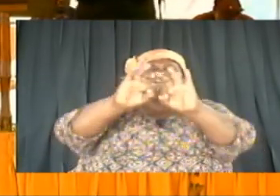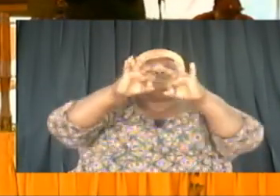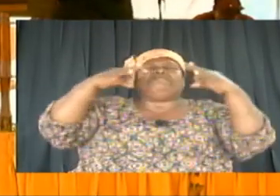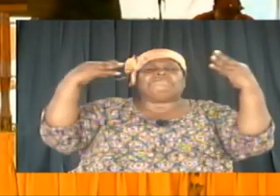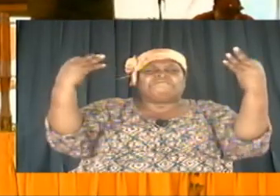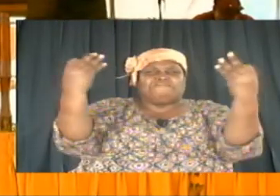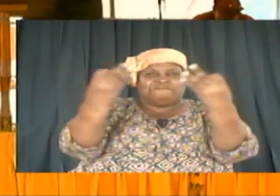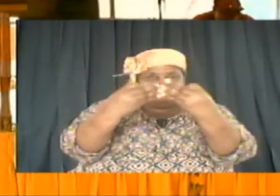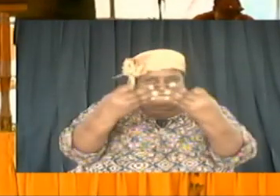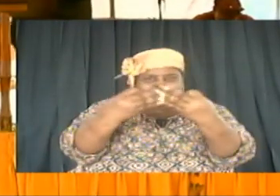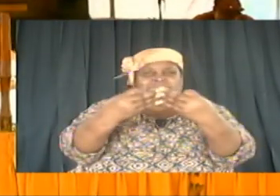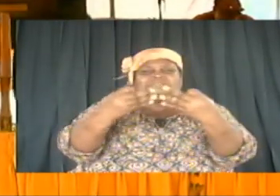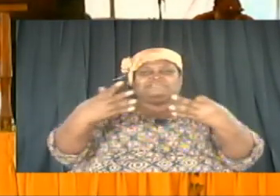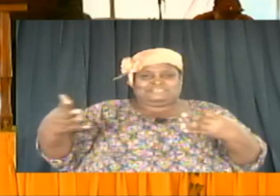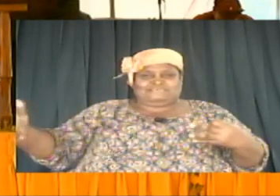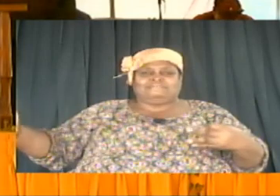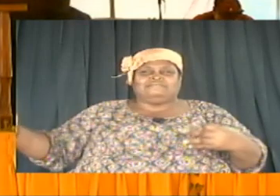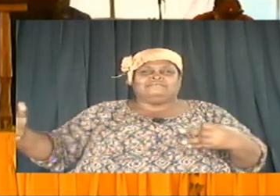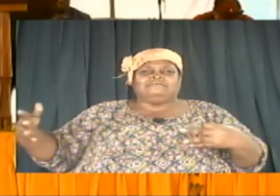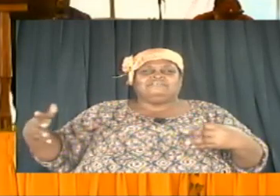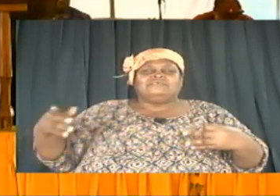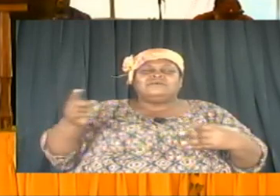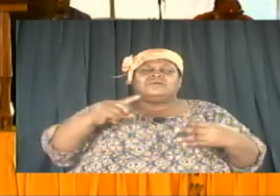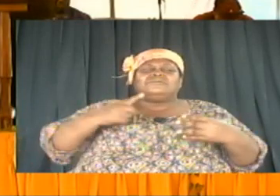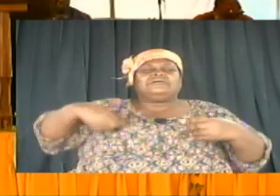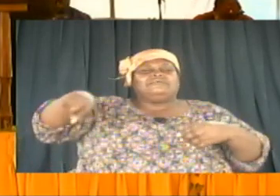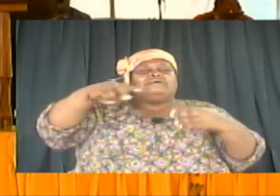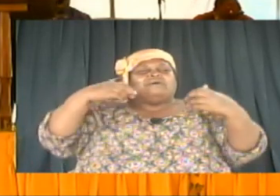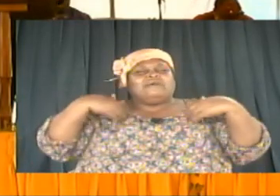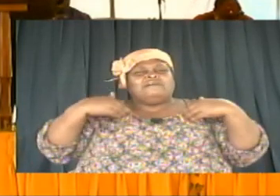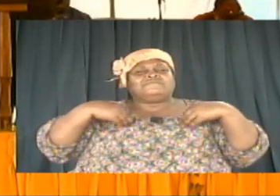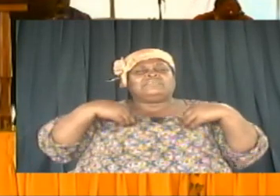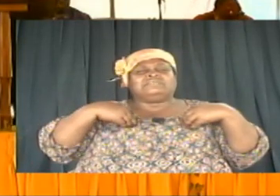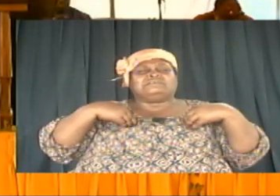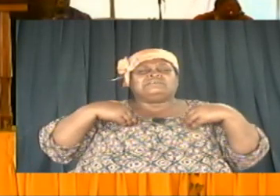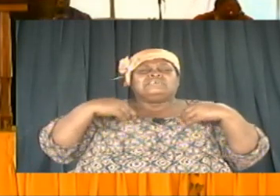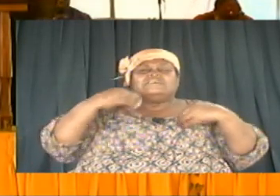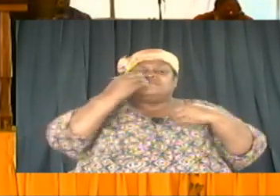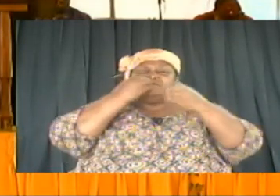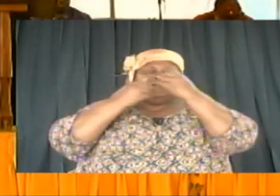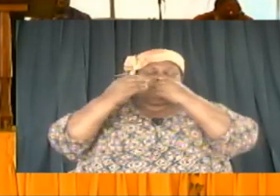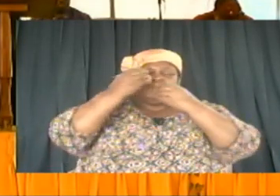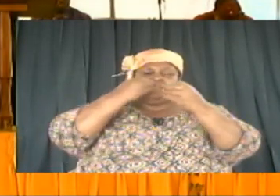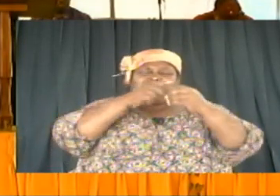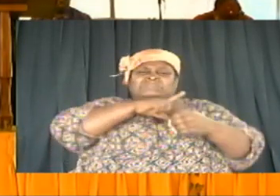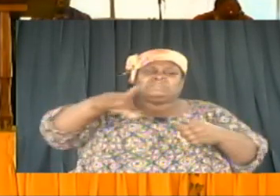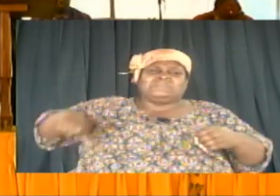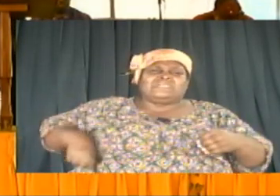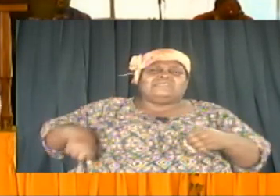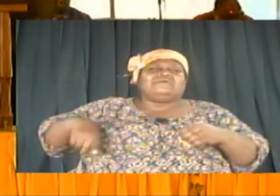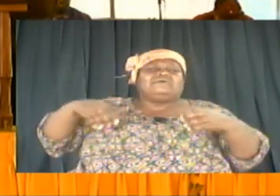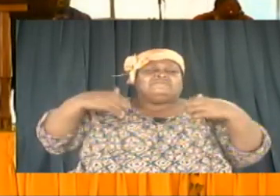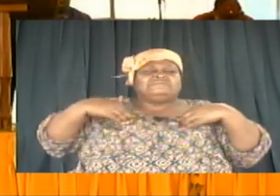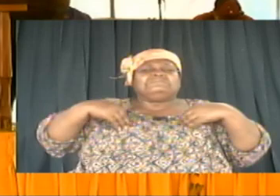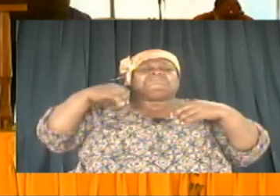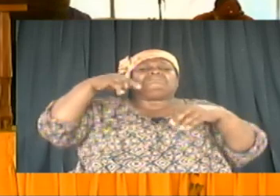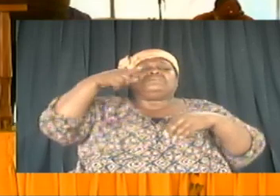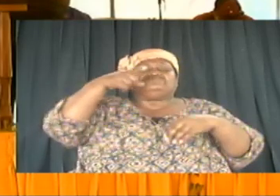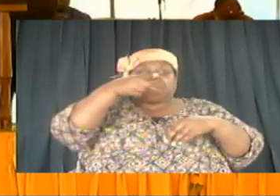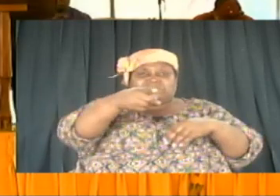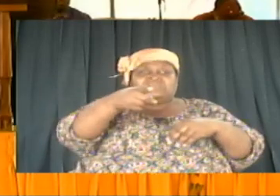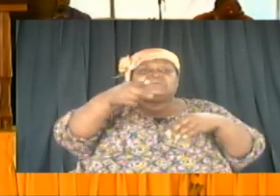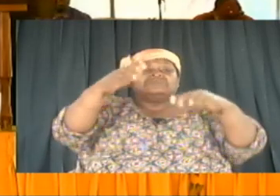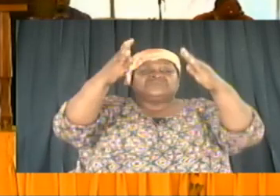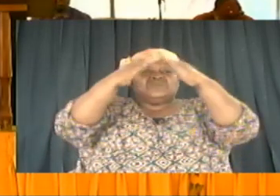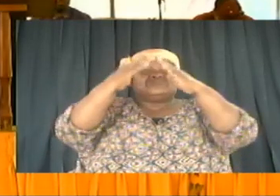affair. We are having the Passover. Jesus said to tell the man, we are having it at his house. It wasn't in an